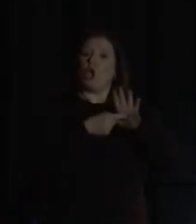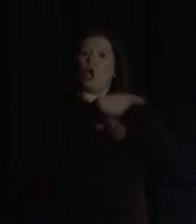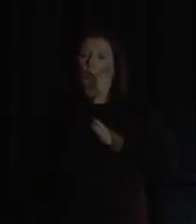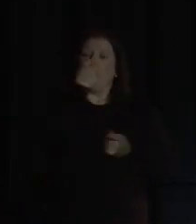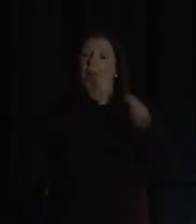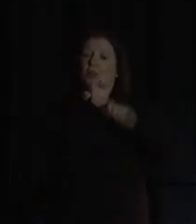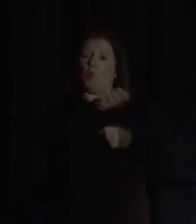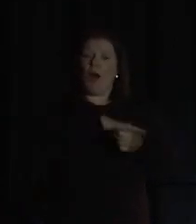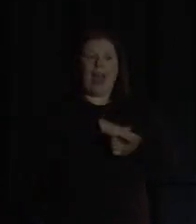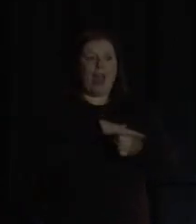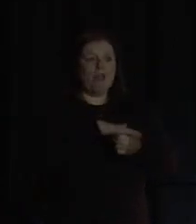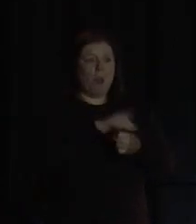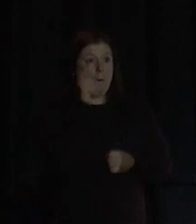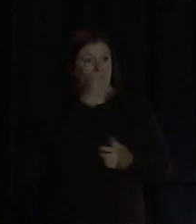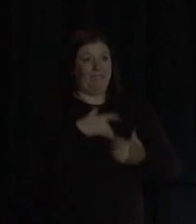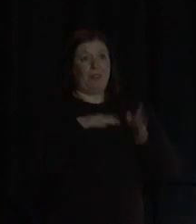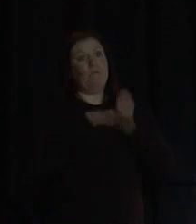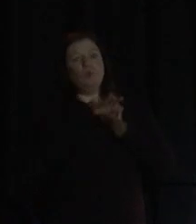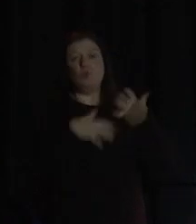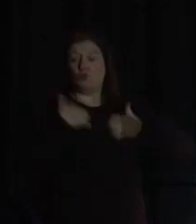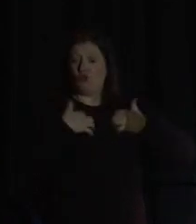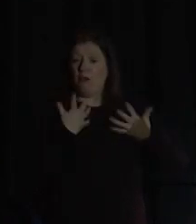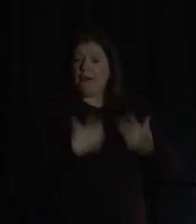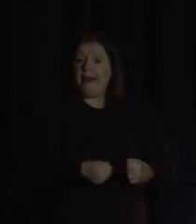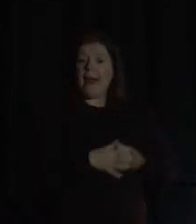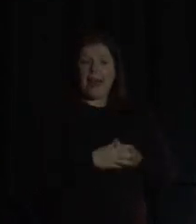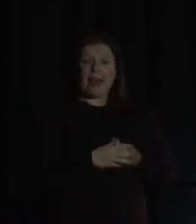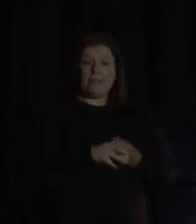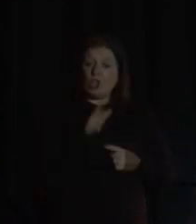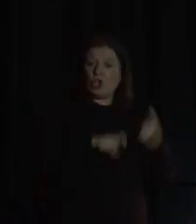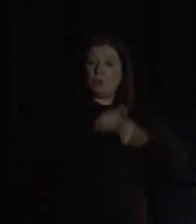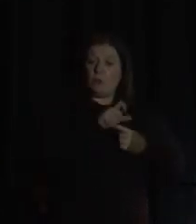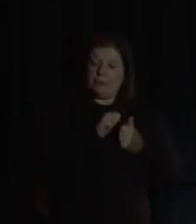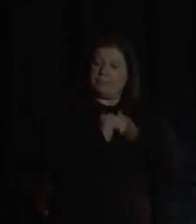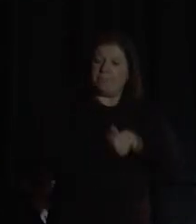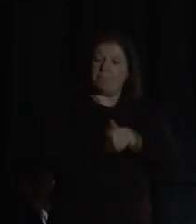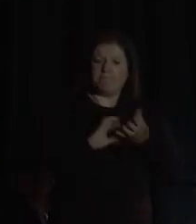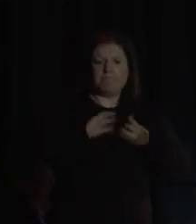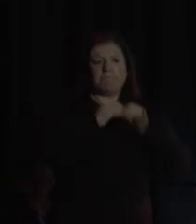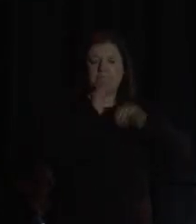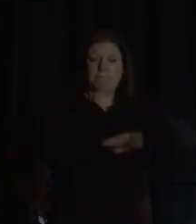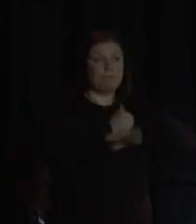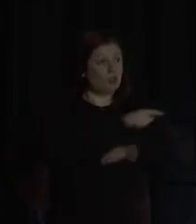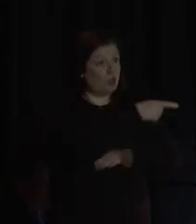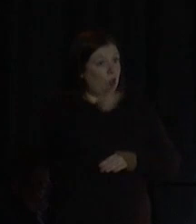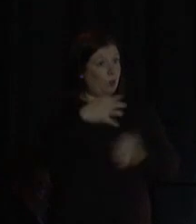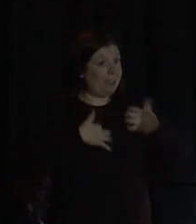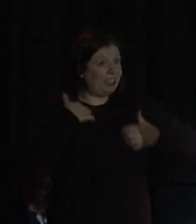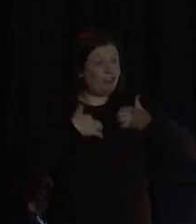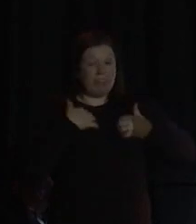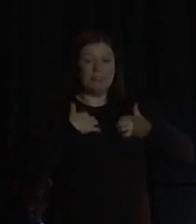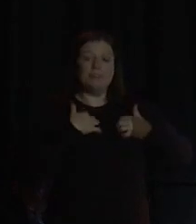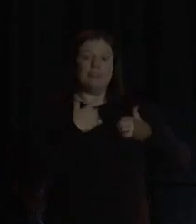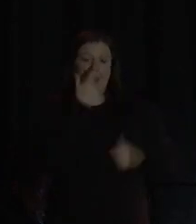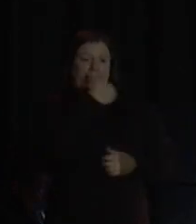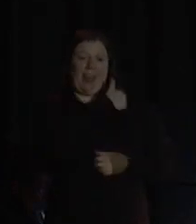So we're really excited by its future and what it can offer kind of in terms of community co-creation. So if you are interested, you